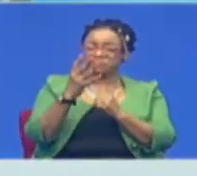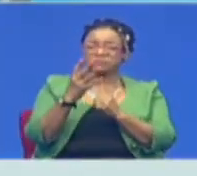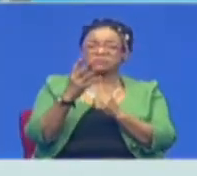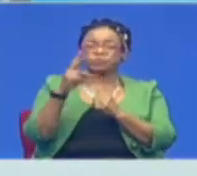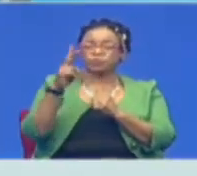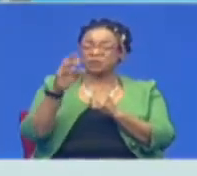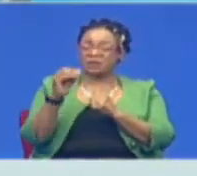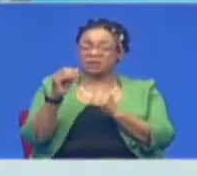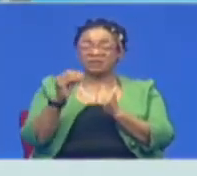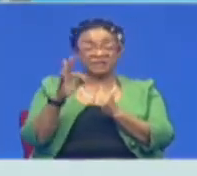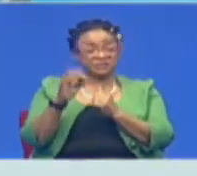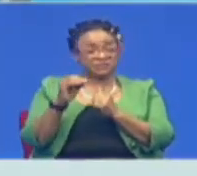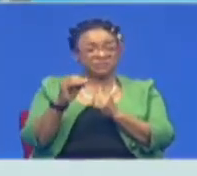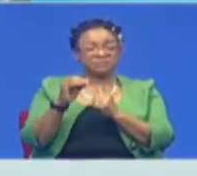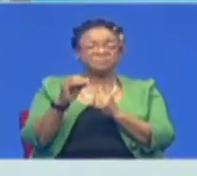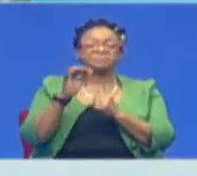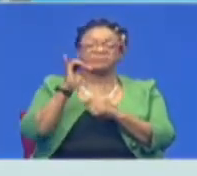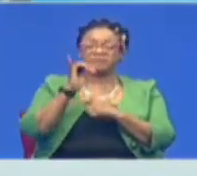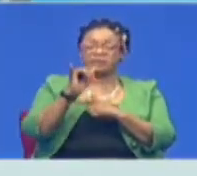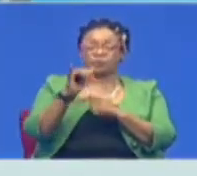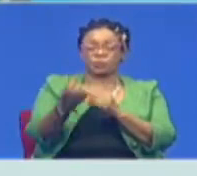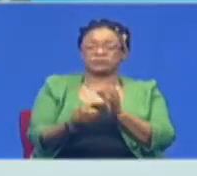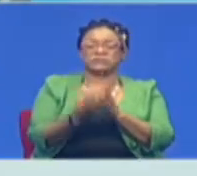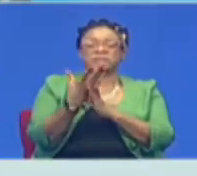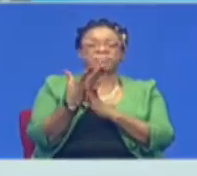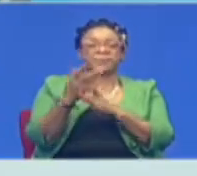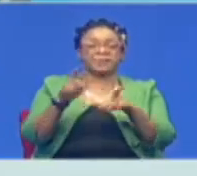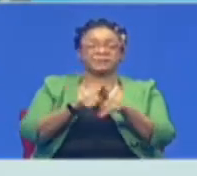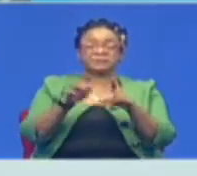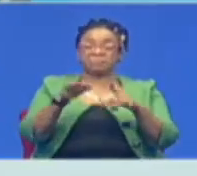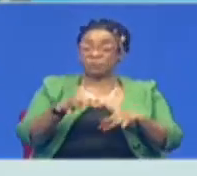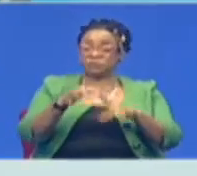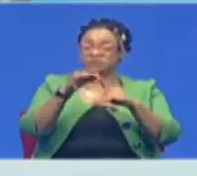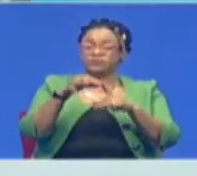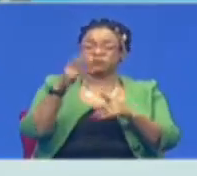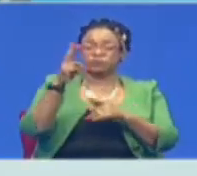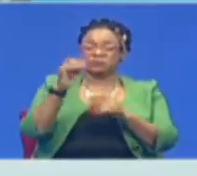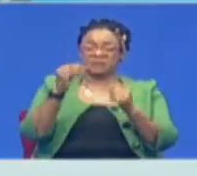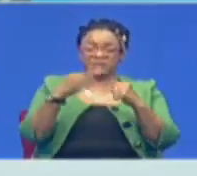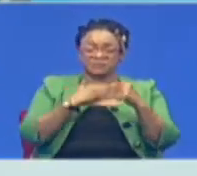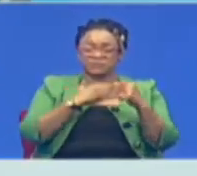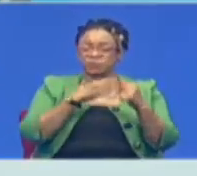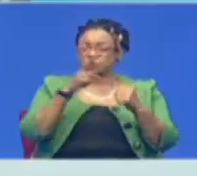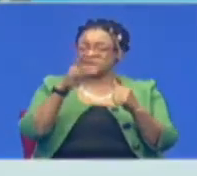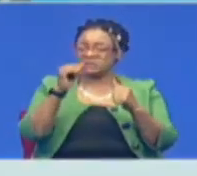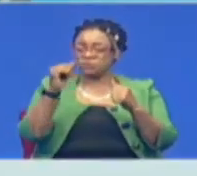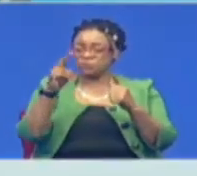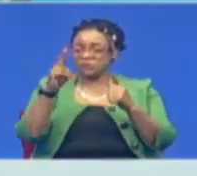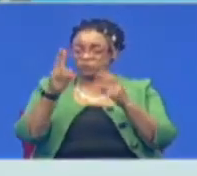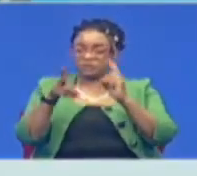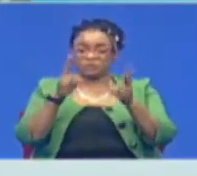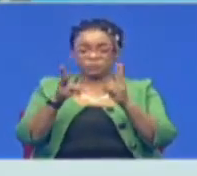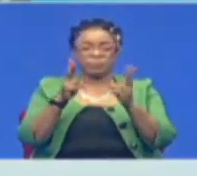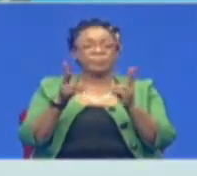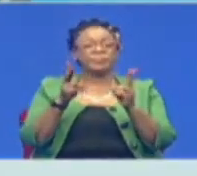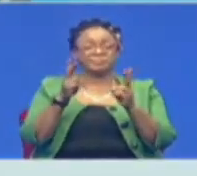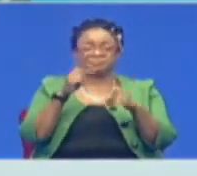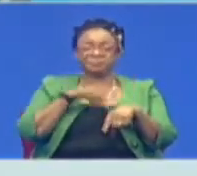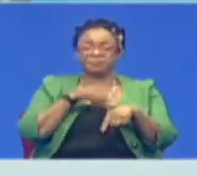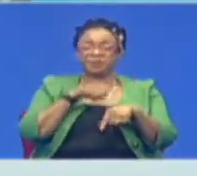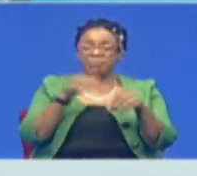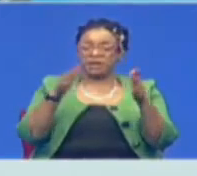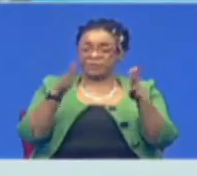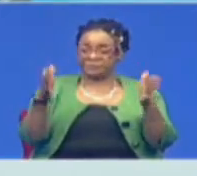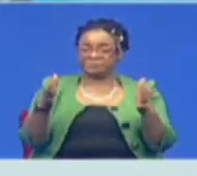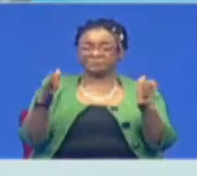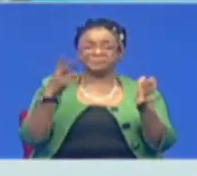2014-2030, universal health coverage was set up as a priority for the 2018 to 2022 year period. In 2018,